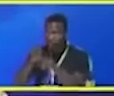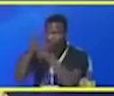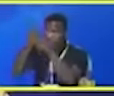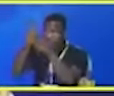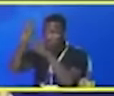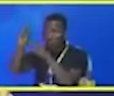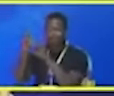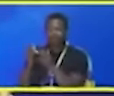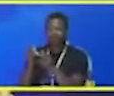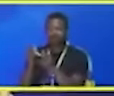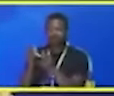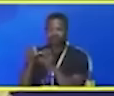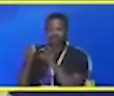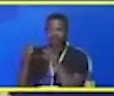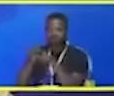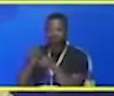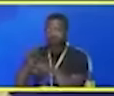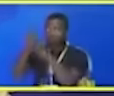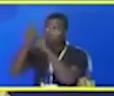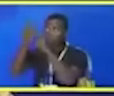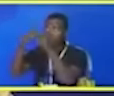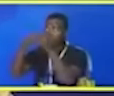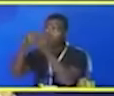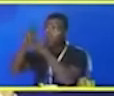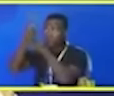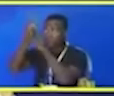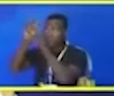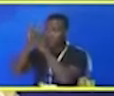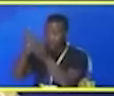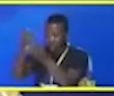part you behold is the part you are changed into.